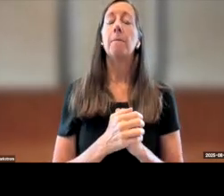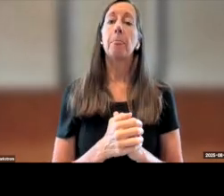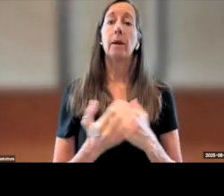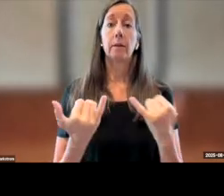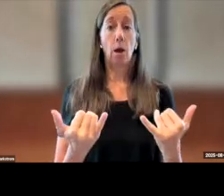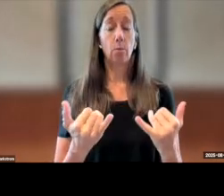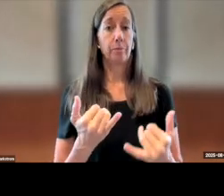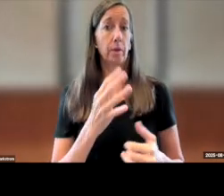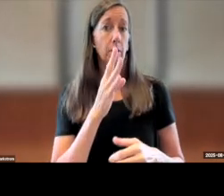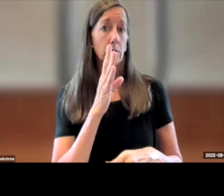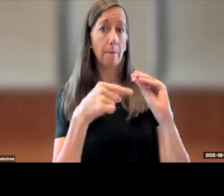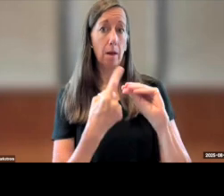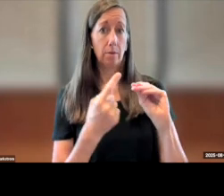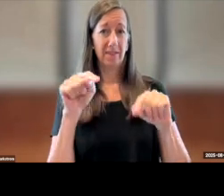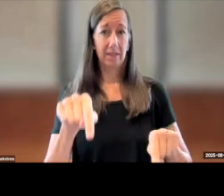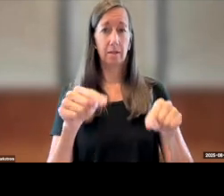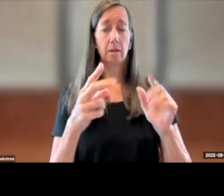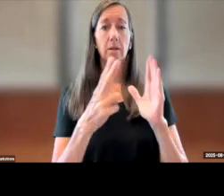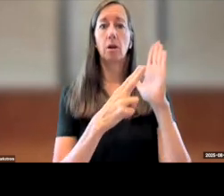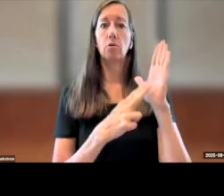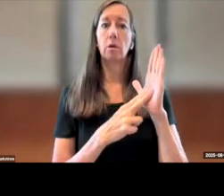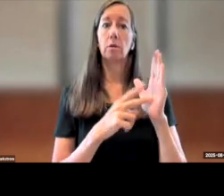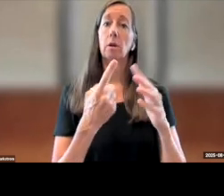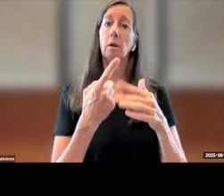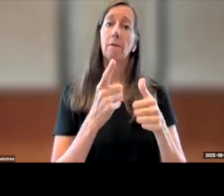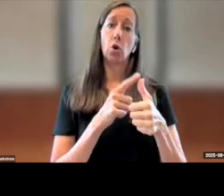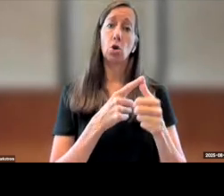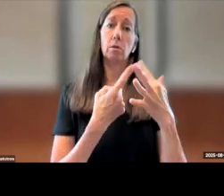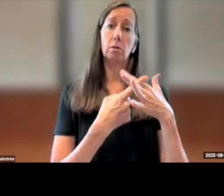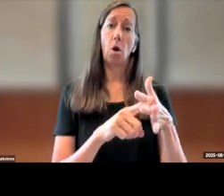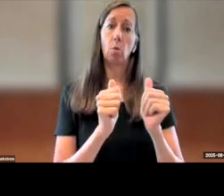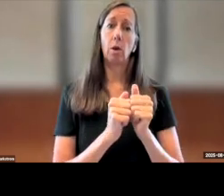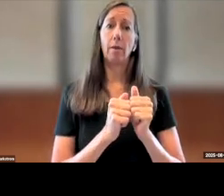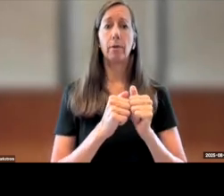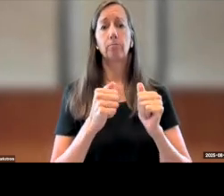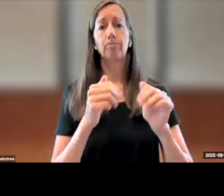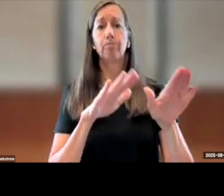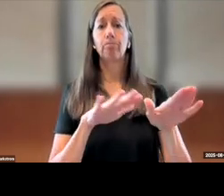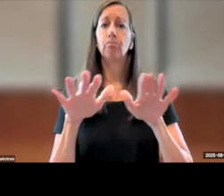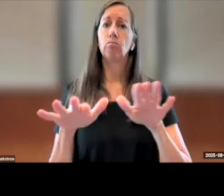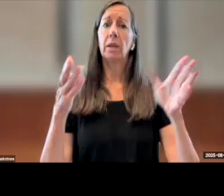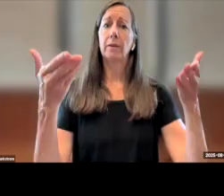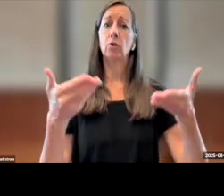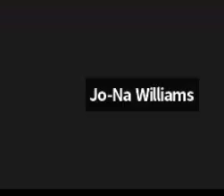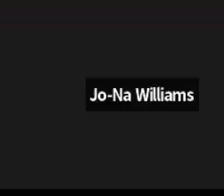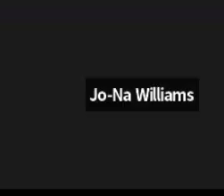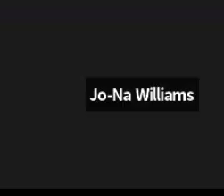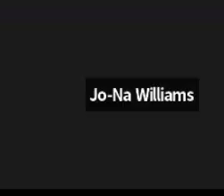contract, you want to start with a casual introduction of the contract, which basically,